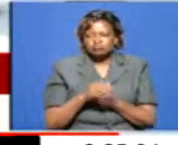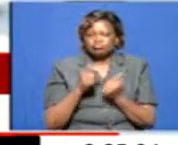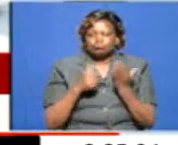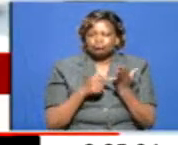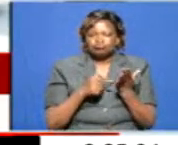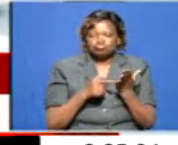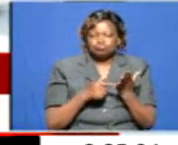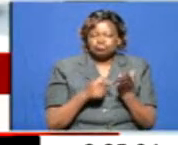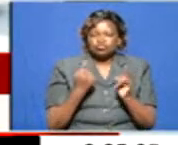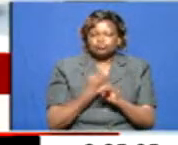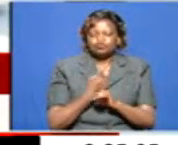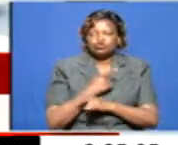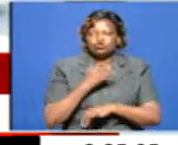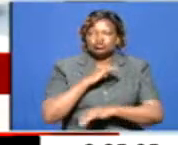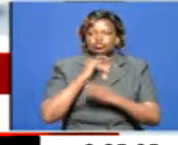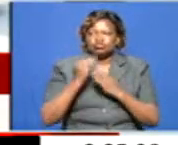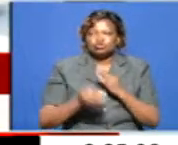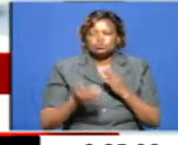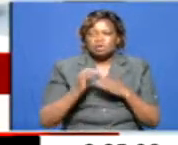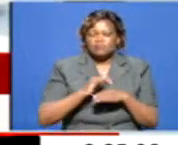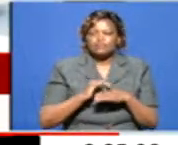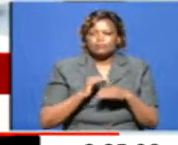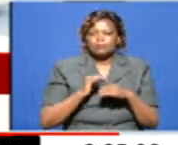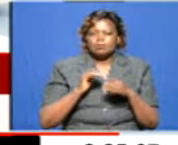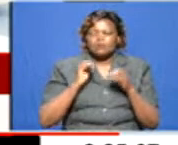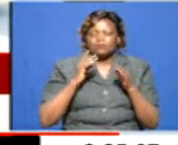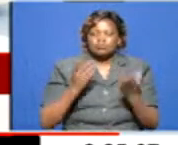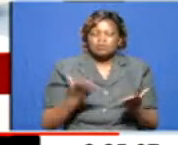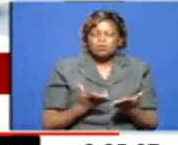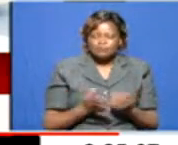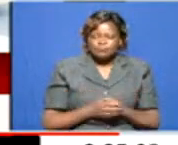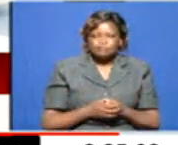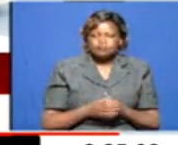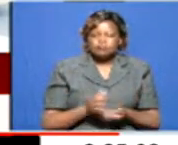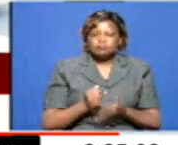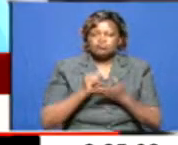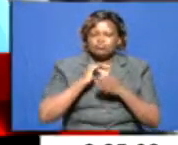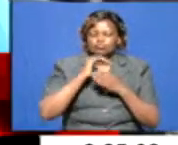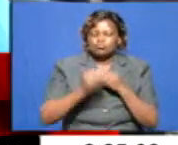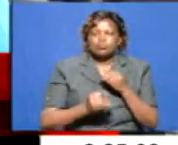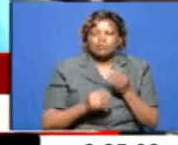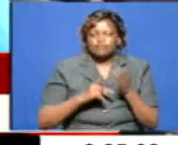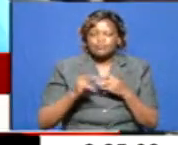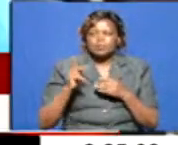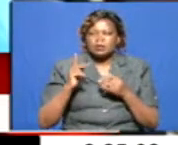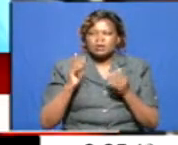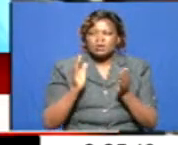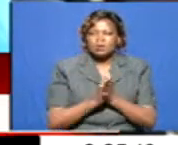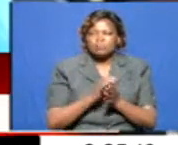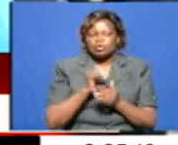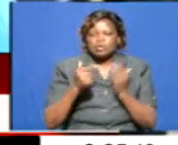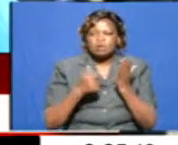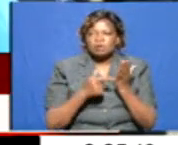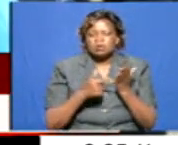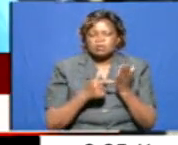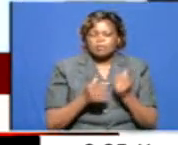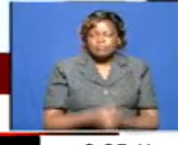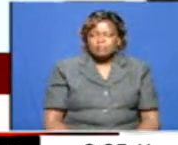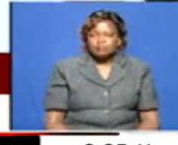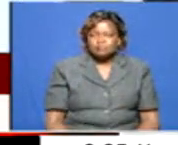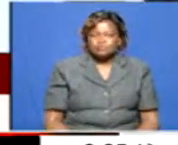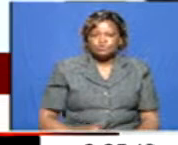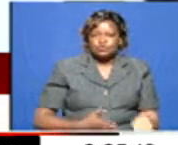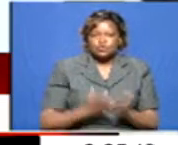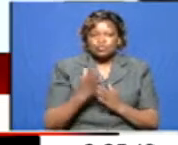in various insurance covers, where they will facilitate insurance buying, payment, and claiming on the digital domain. Through the